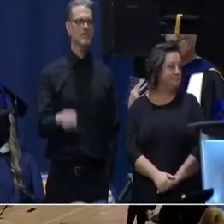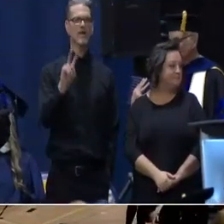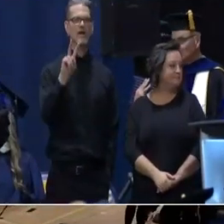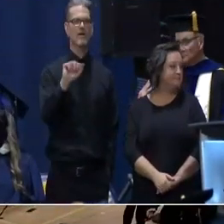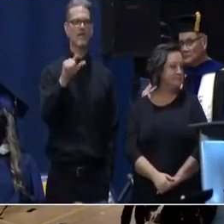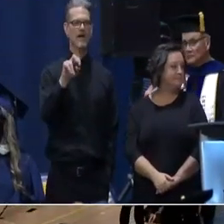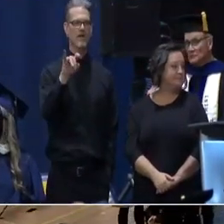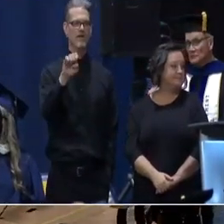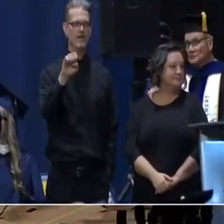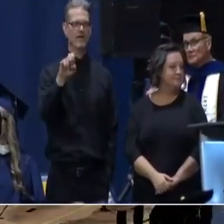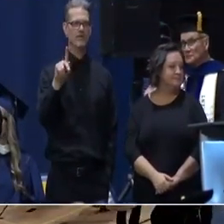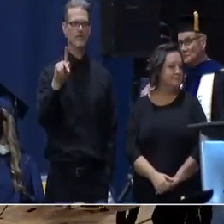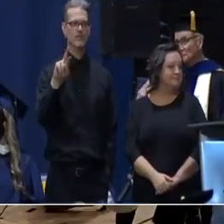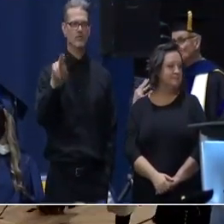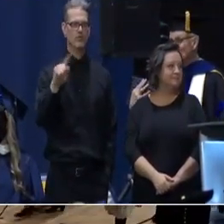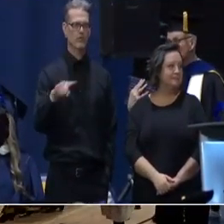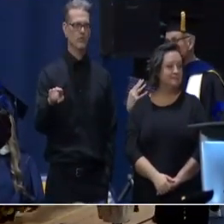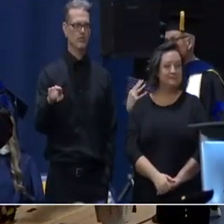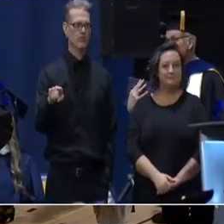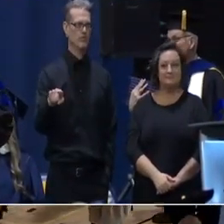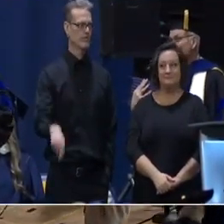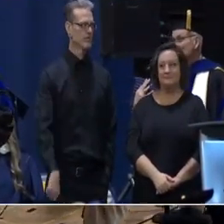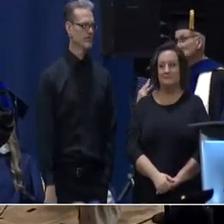Valerie Cruz.